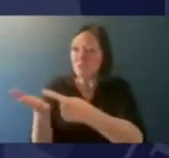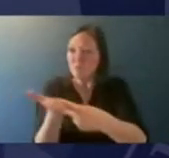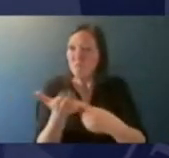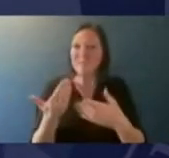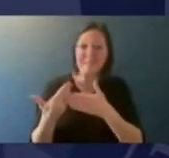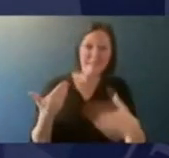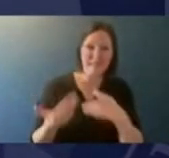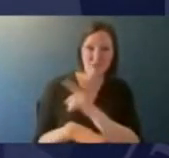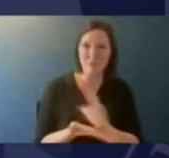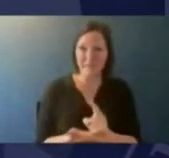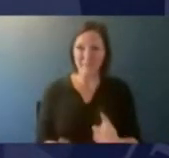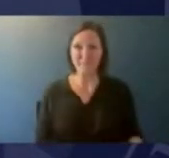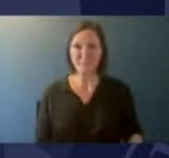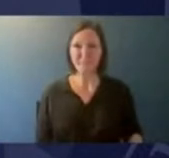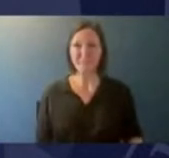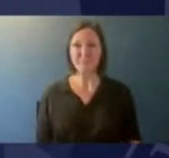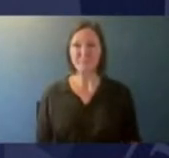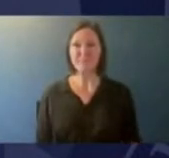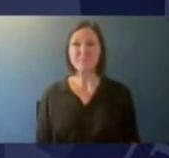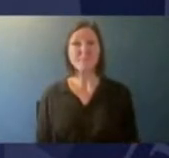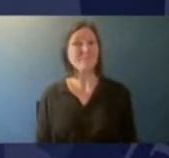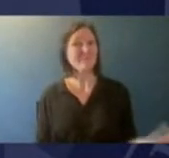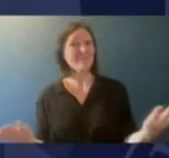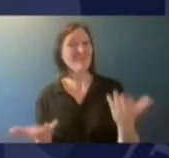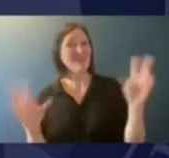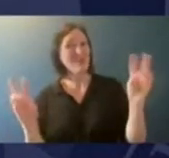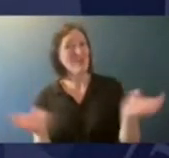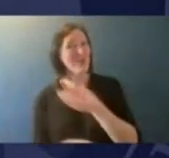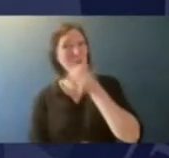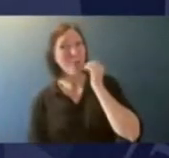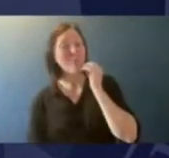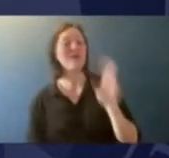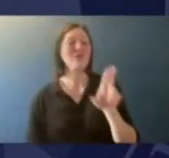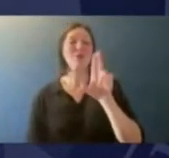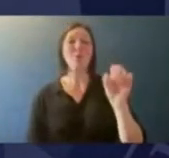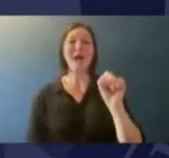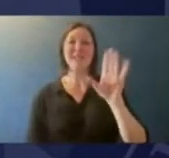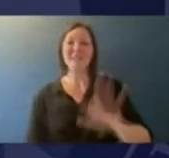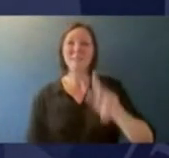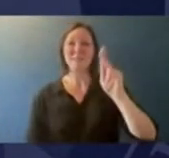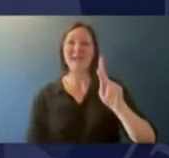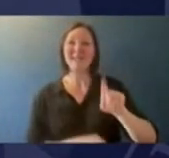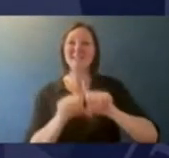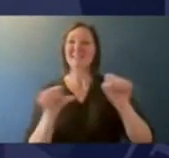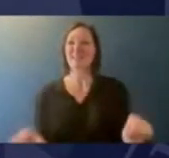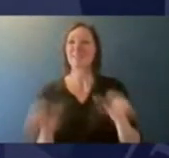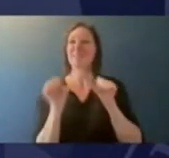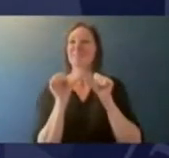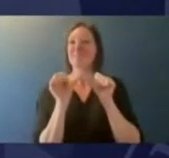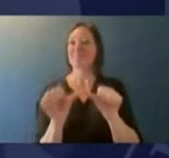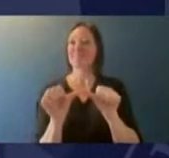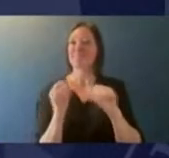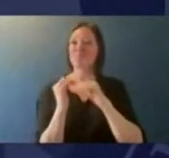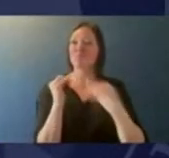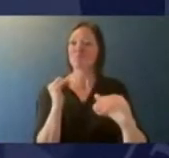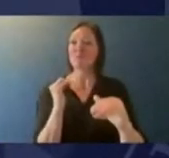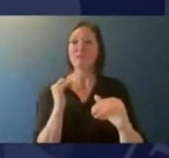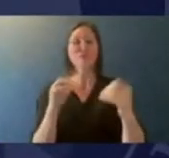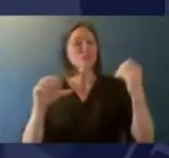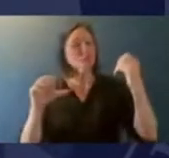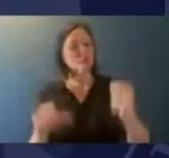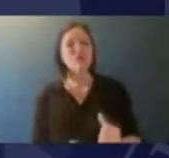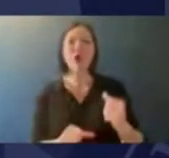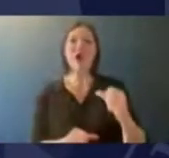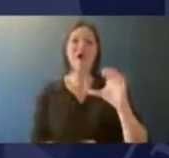week. Here at home, the U.S. banking system remains sound, with strong capital and